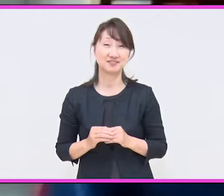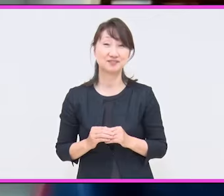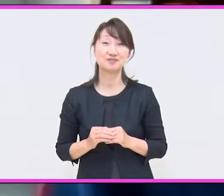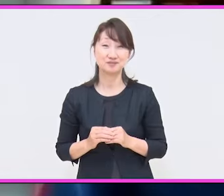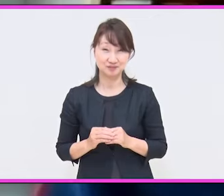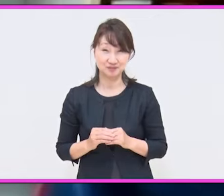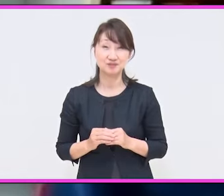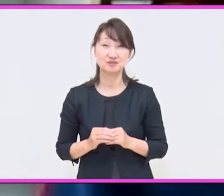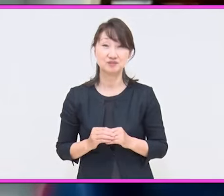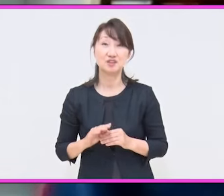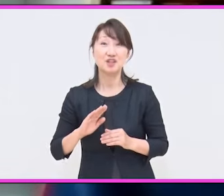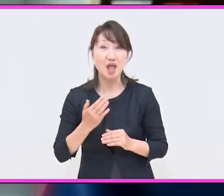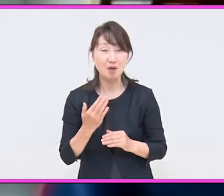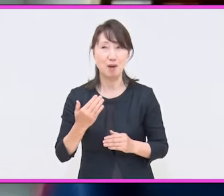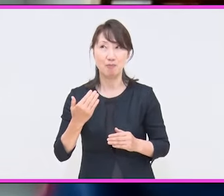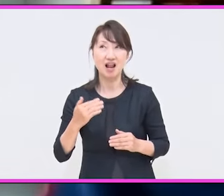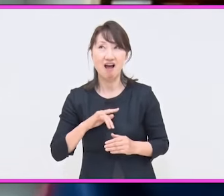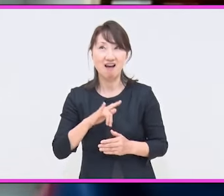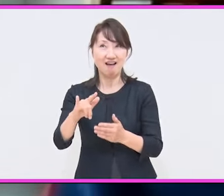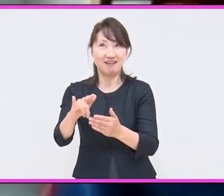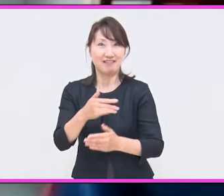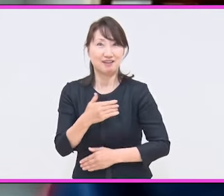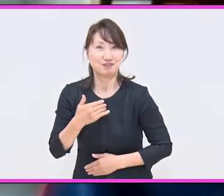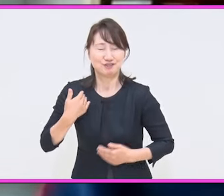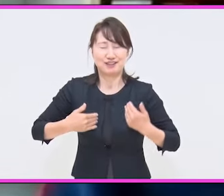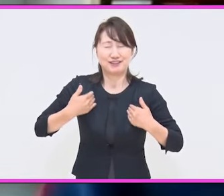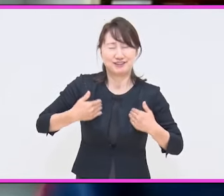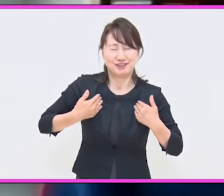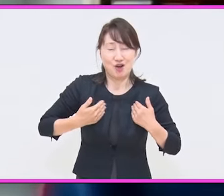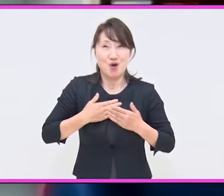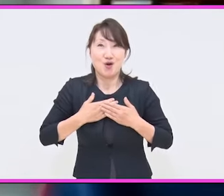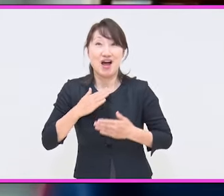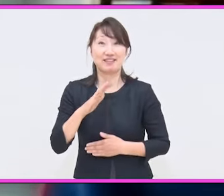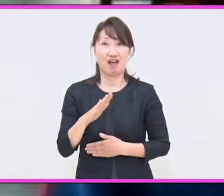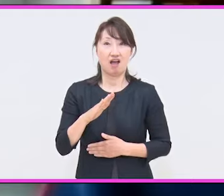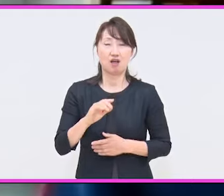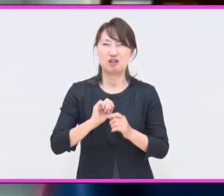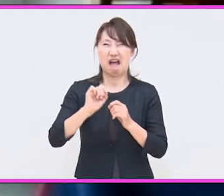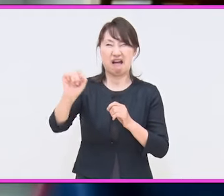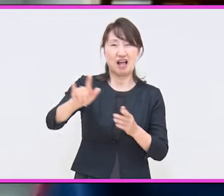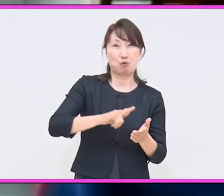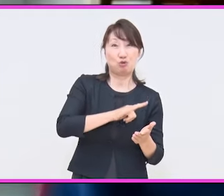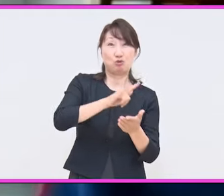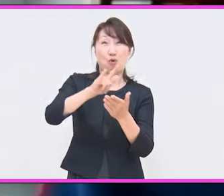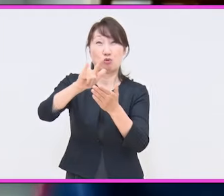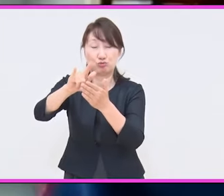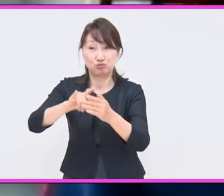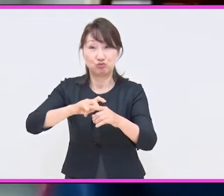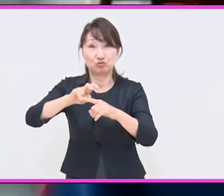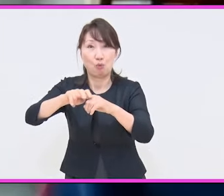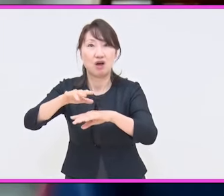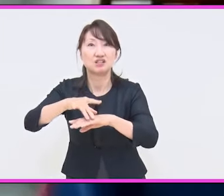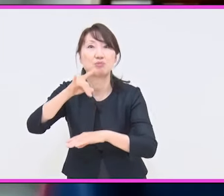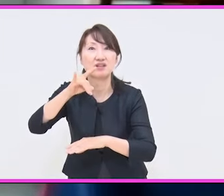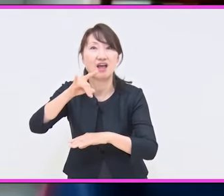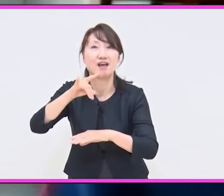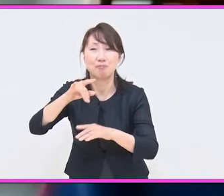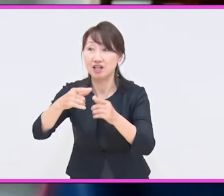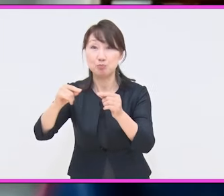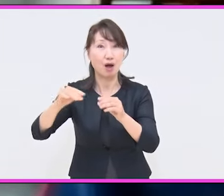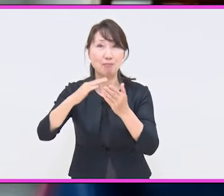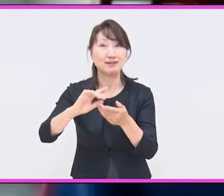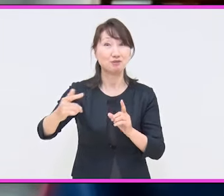also very excited. It was the first time that I'd been on a long flight in a totally different country, and